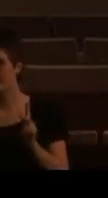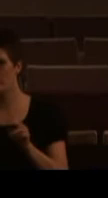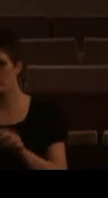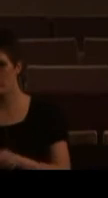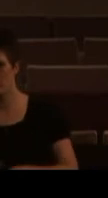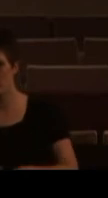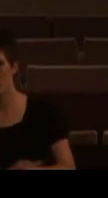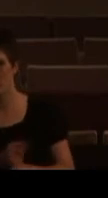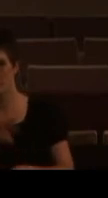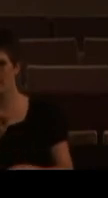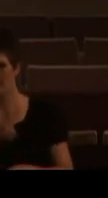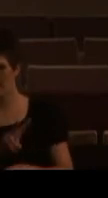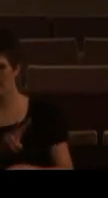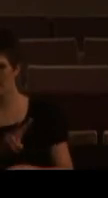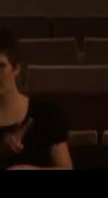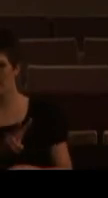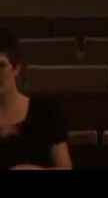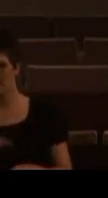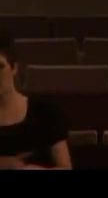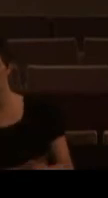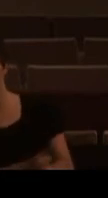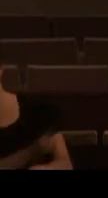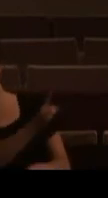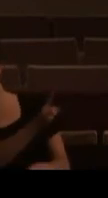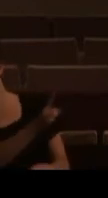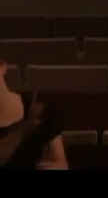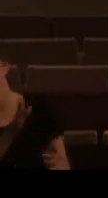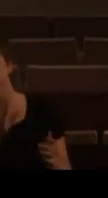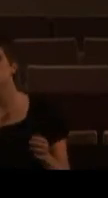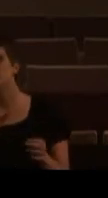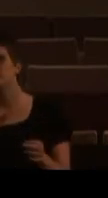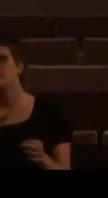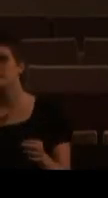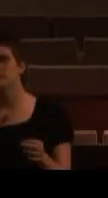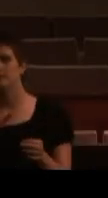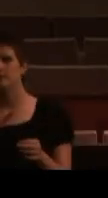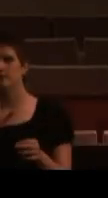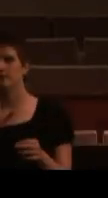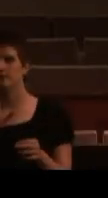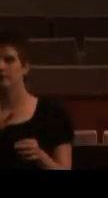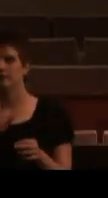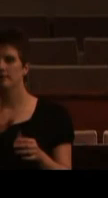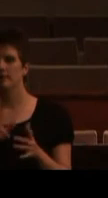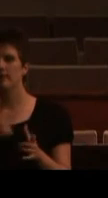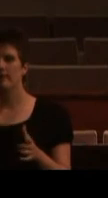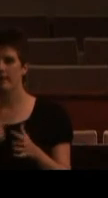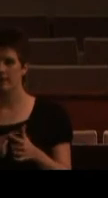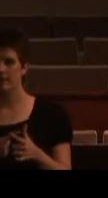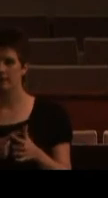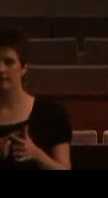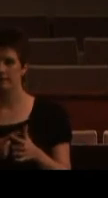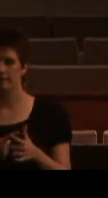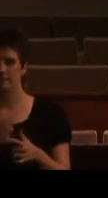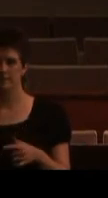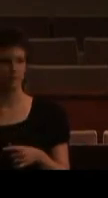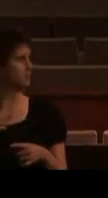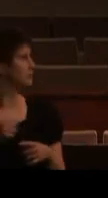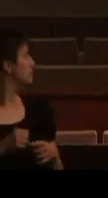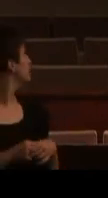up through the Klamath-Umpqua area, and settled in Rick Reel. So this is their